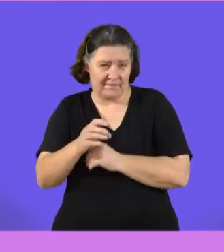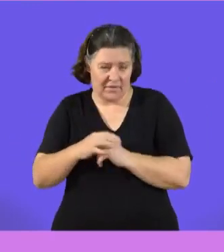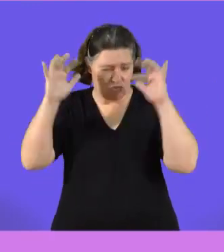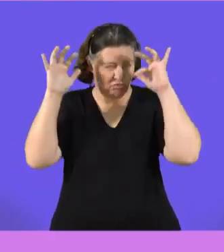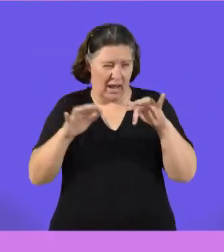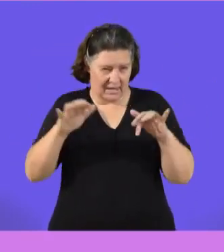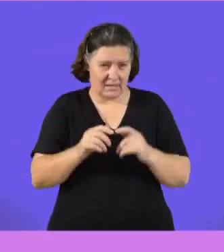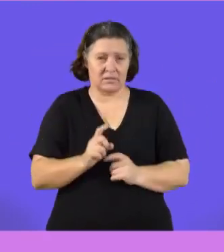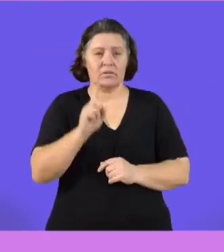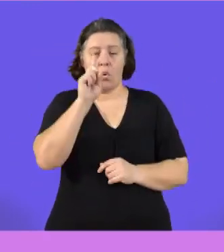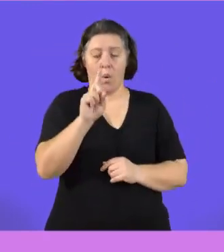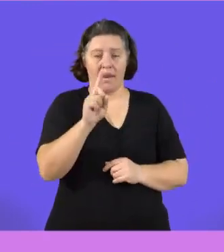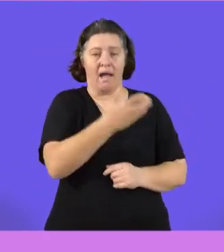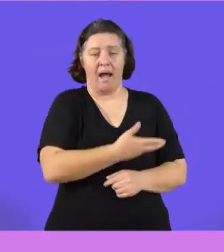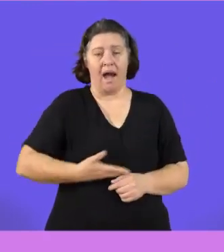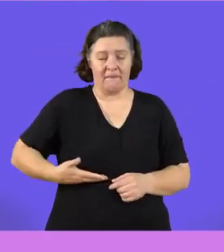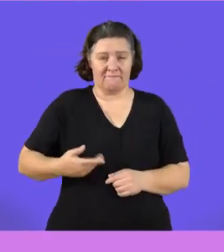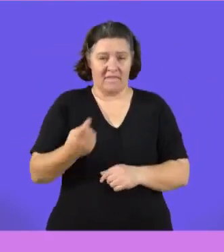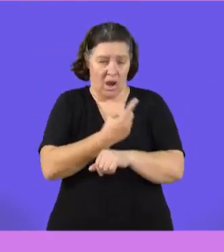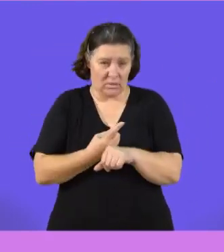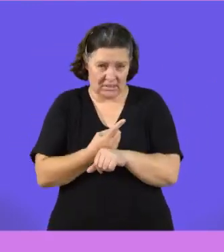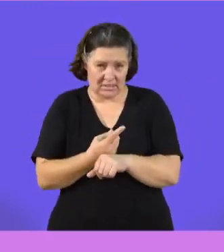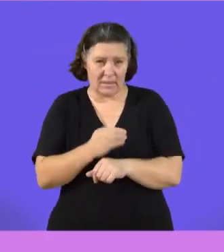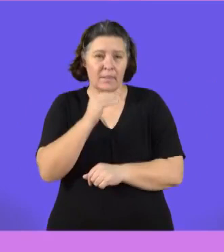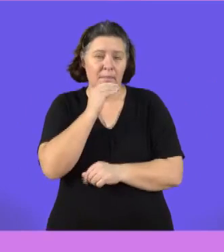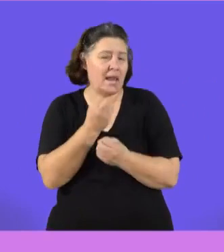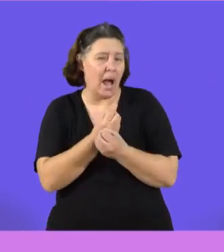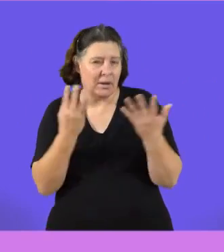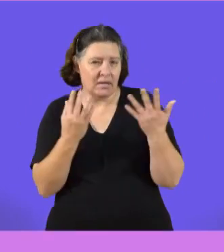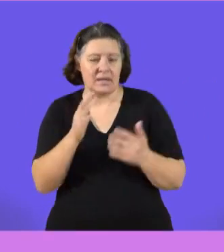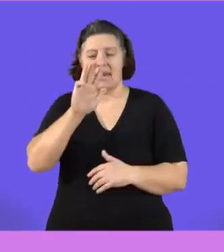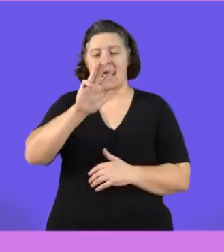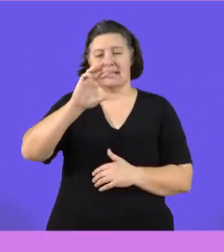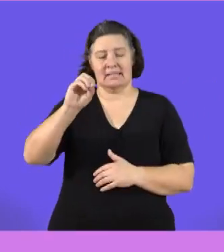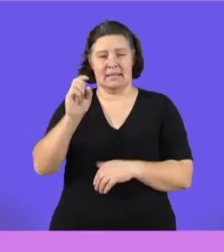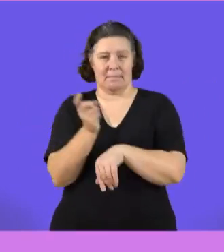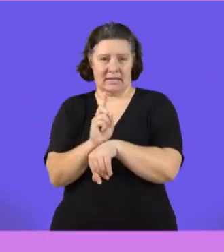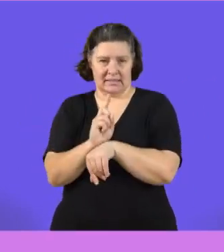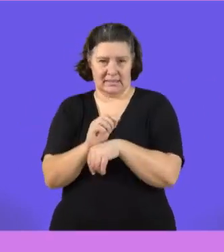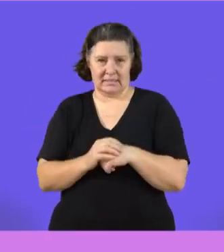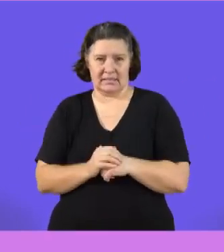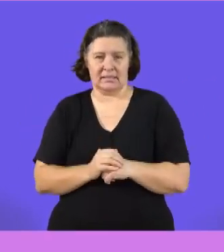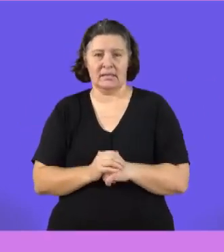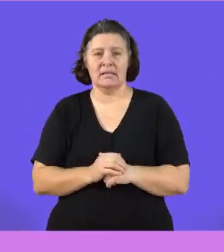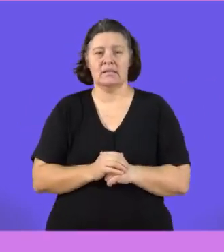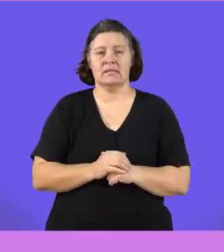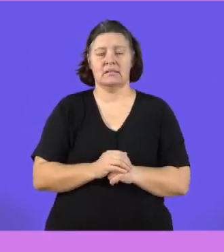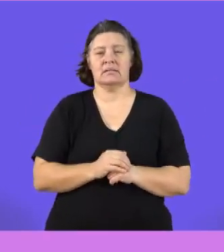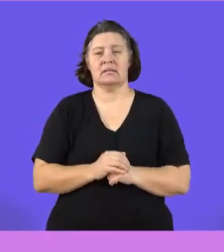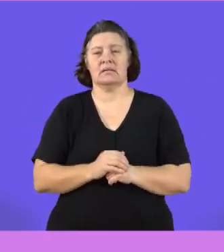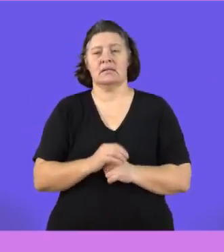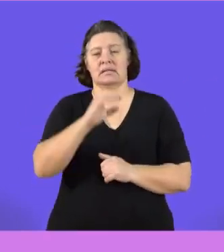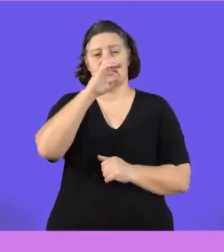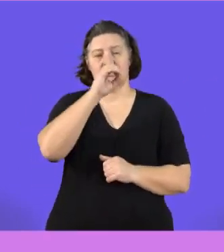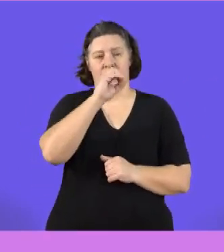hour and a half. That will give me 90 minutes. Right, so I'll say